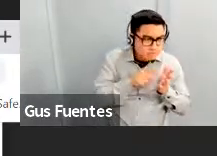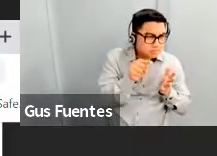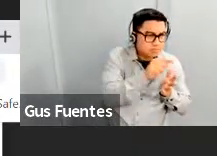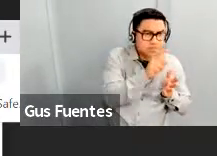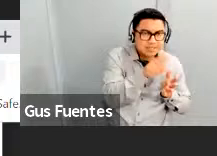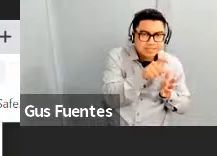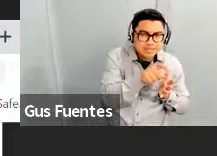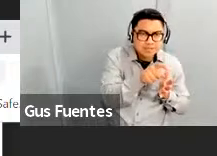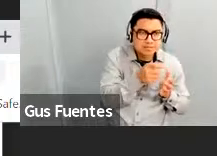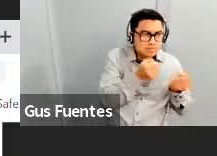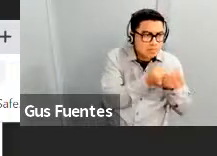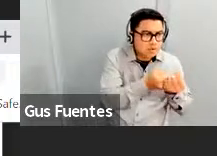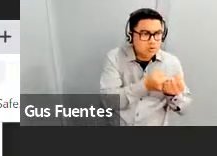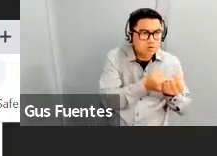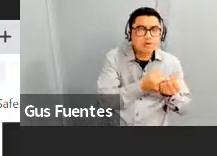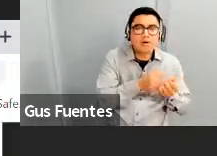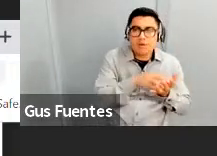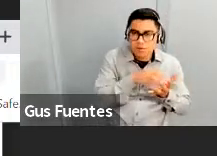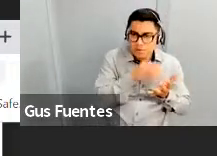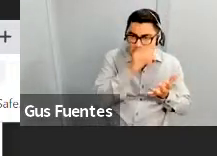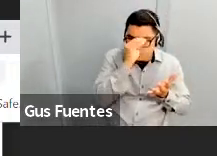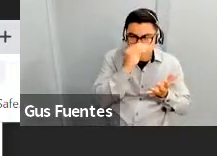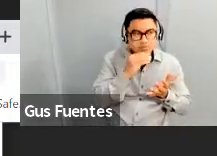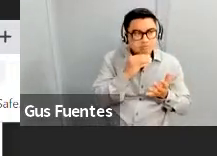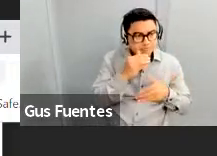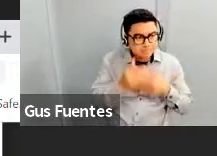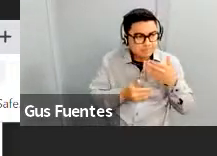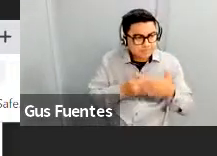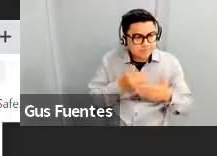students during the pandemic. In addition to that,